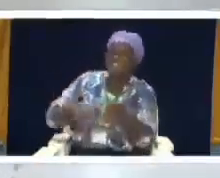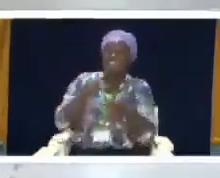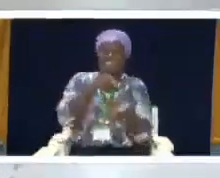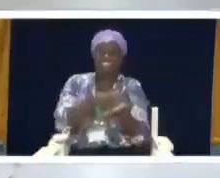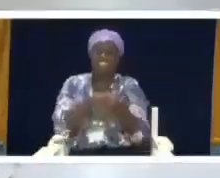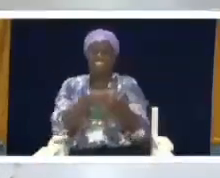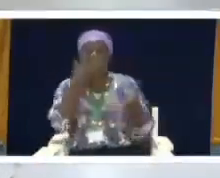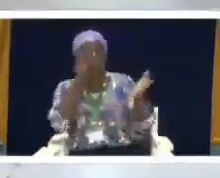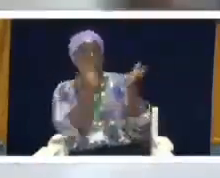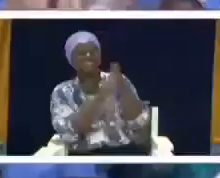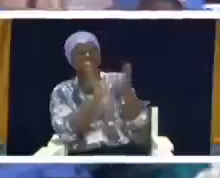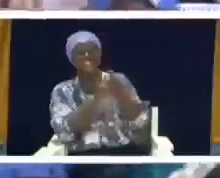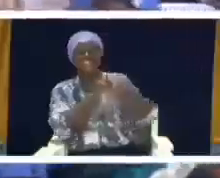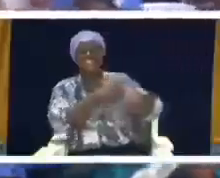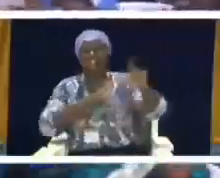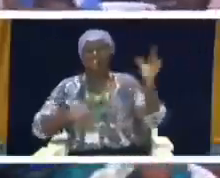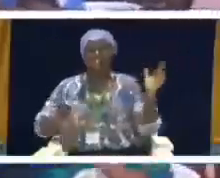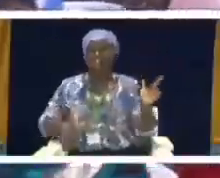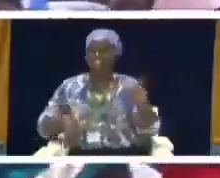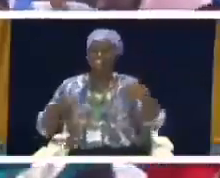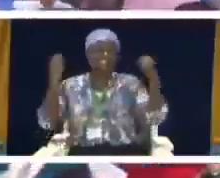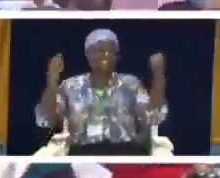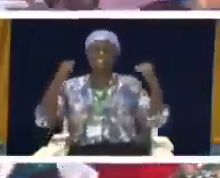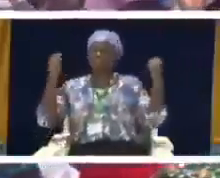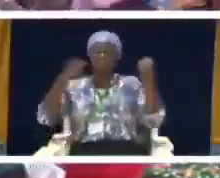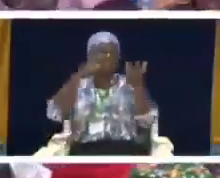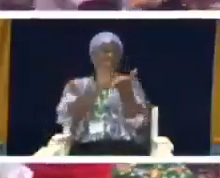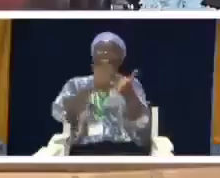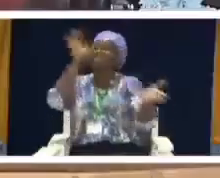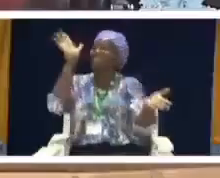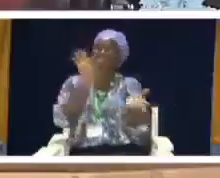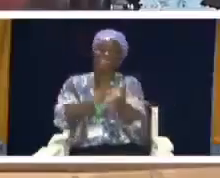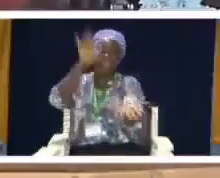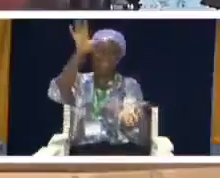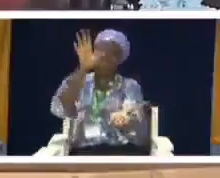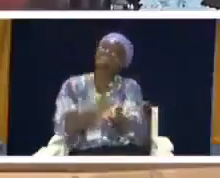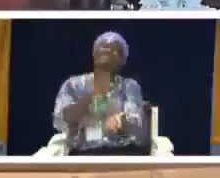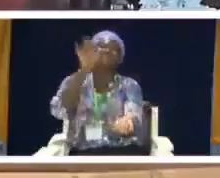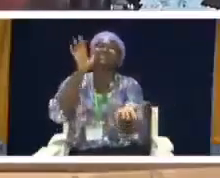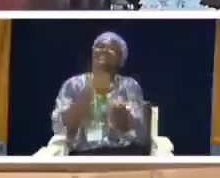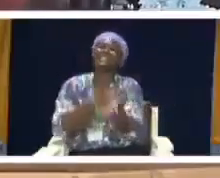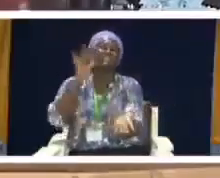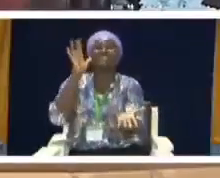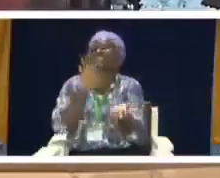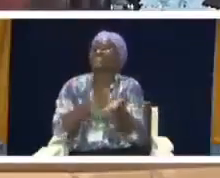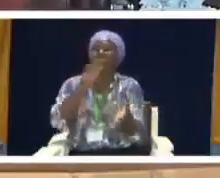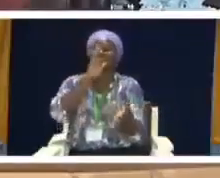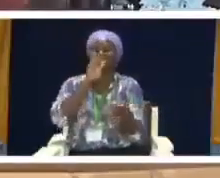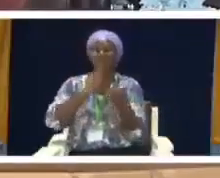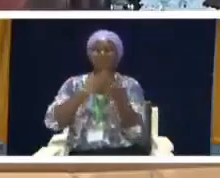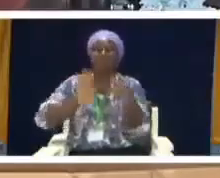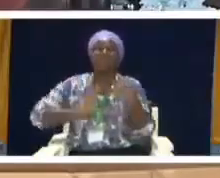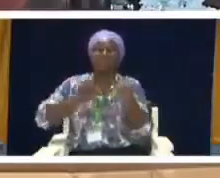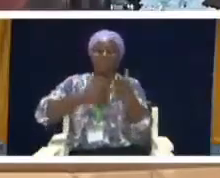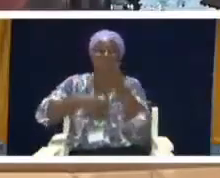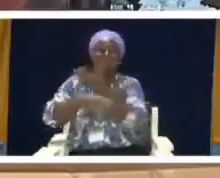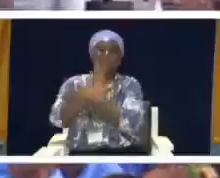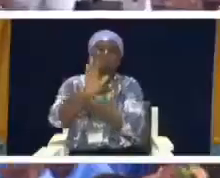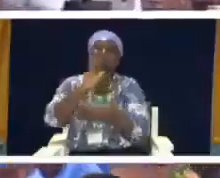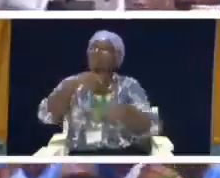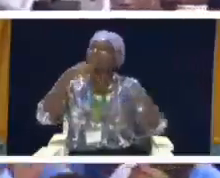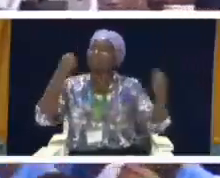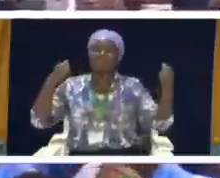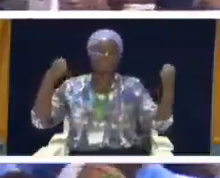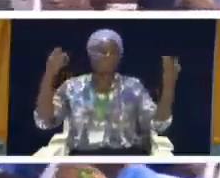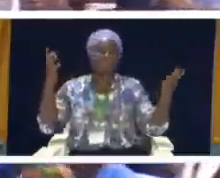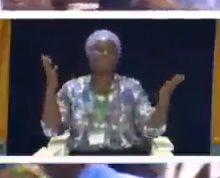Lord. Glory be to God. Glory, glory, glory, glory, glory be to our God.